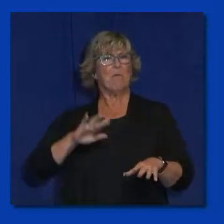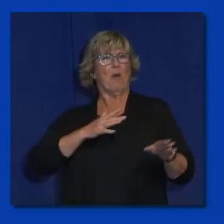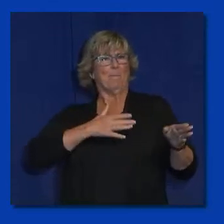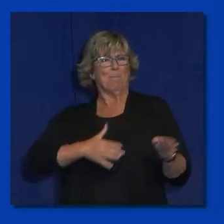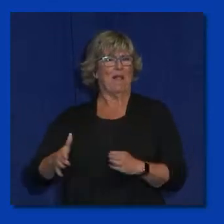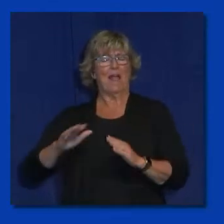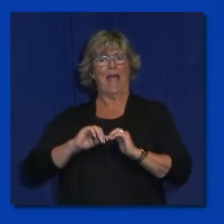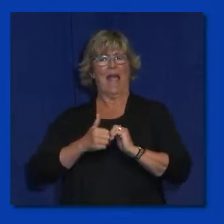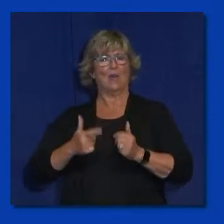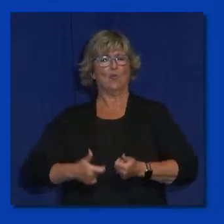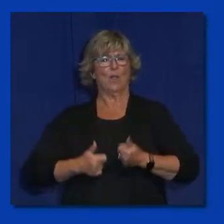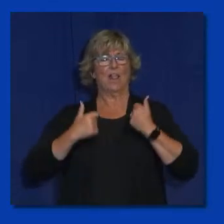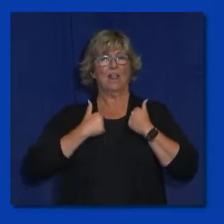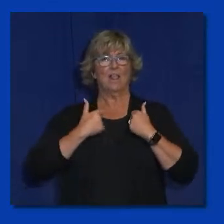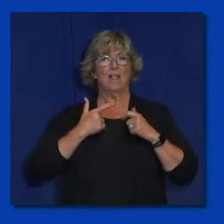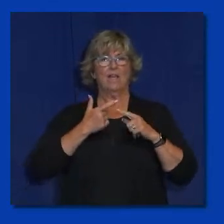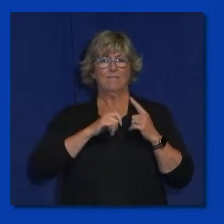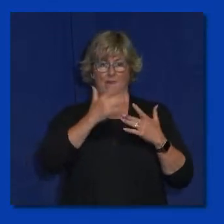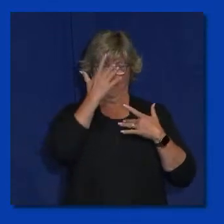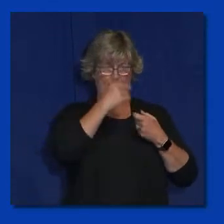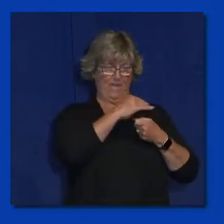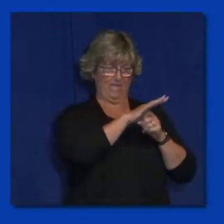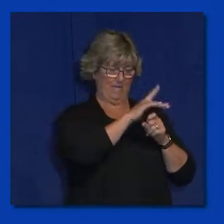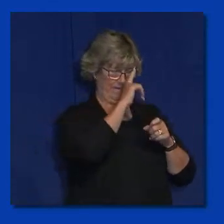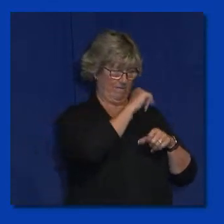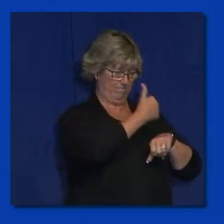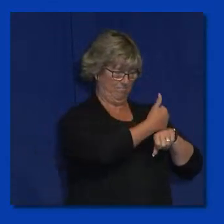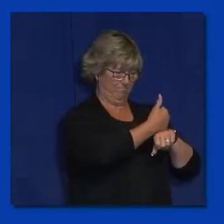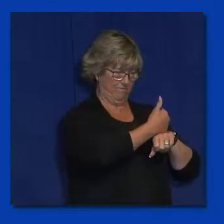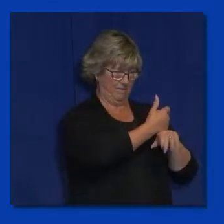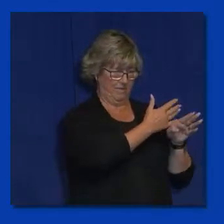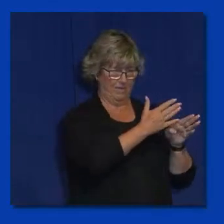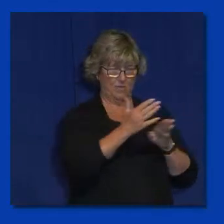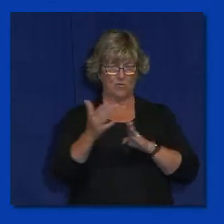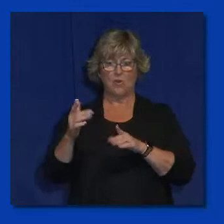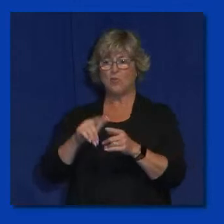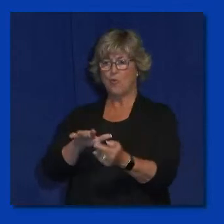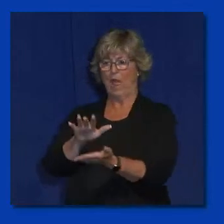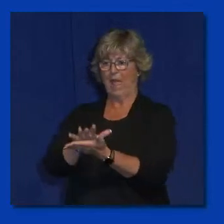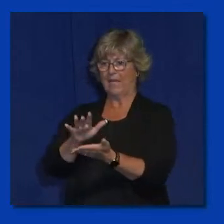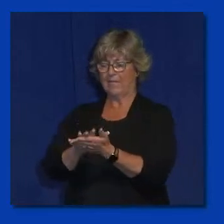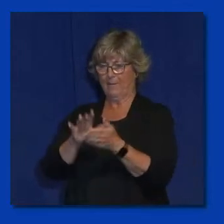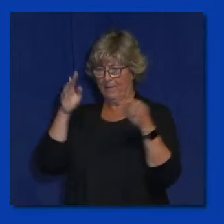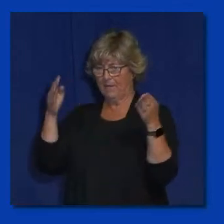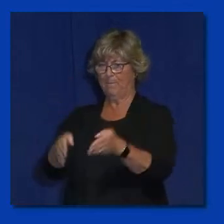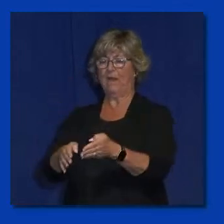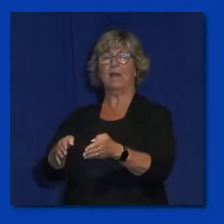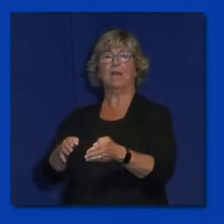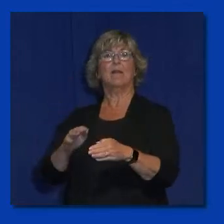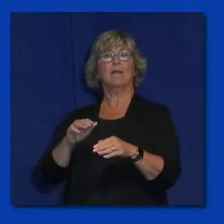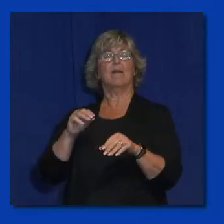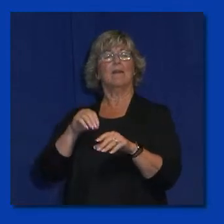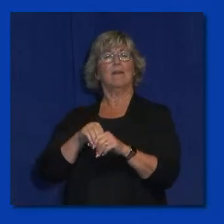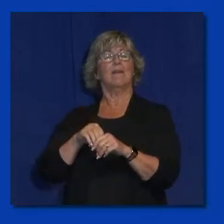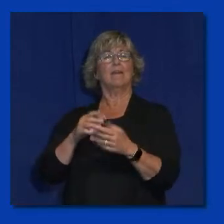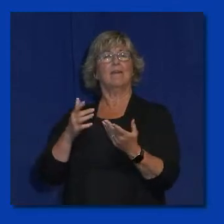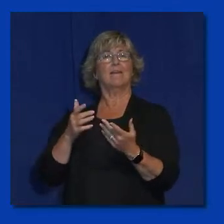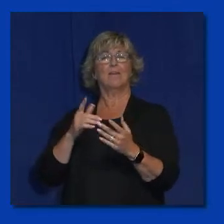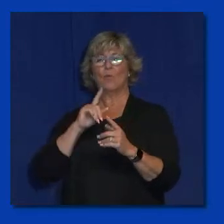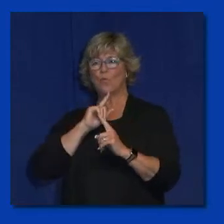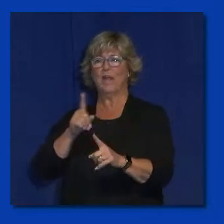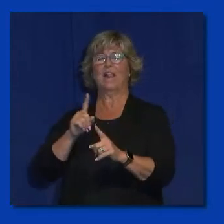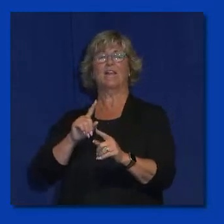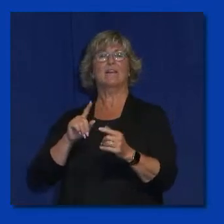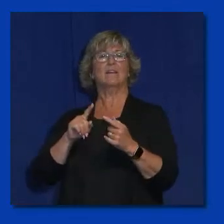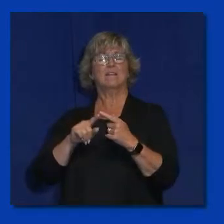plan. How do you live from a pandemic mindset or move into an endemic mindset? How do we live in the endemic realities where we can maintain